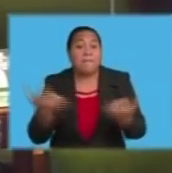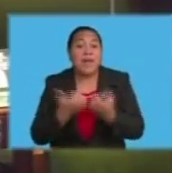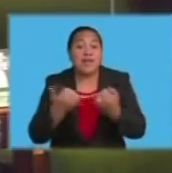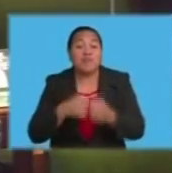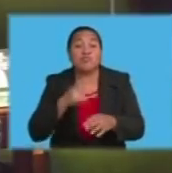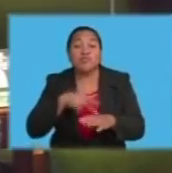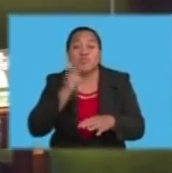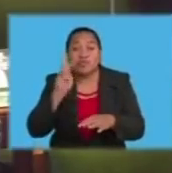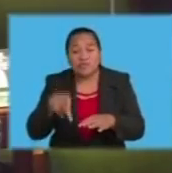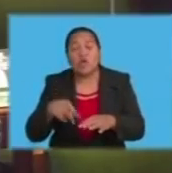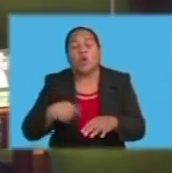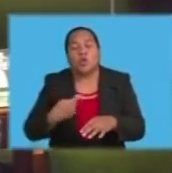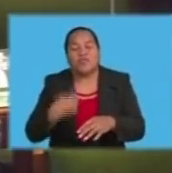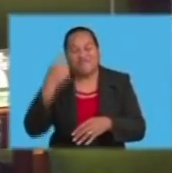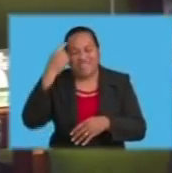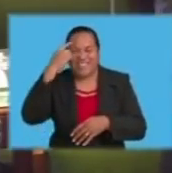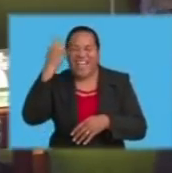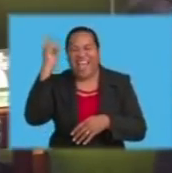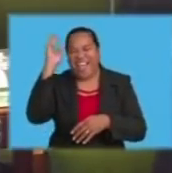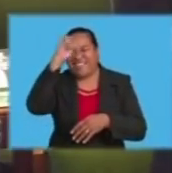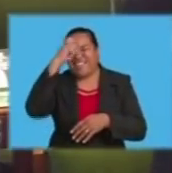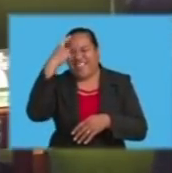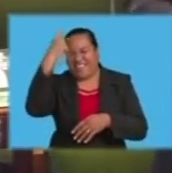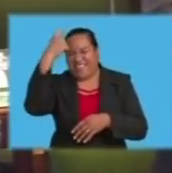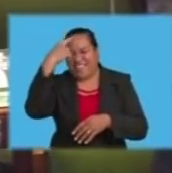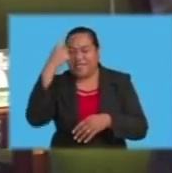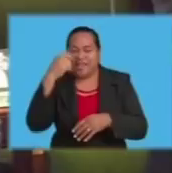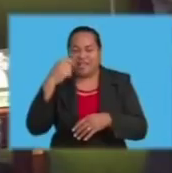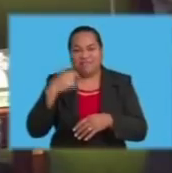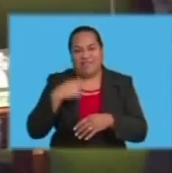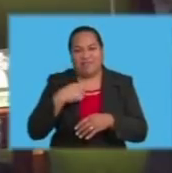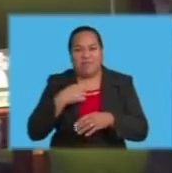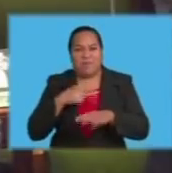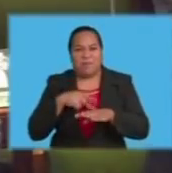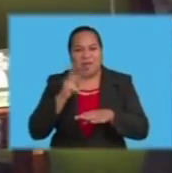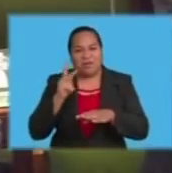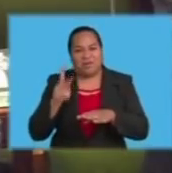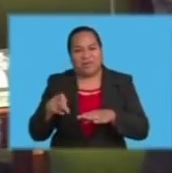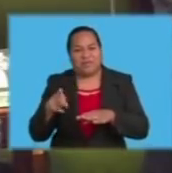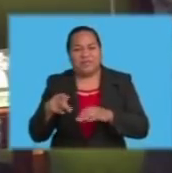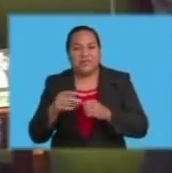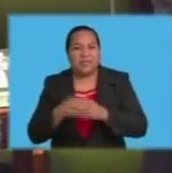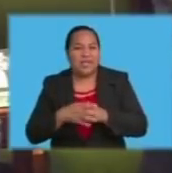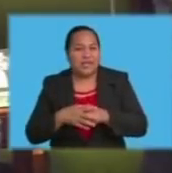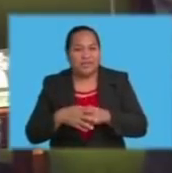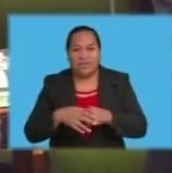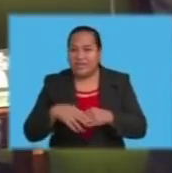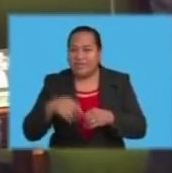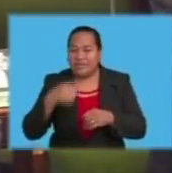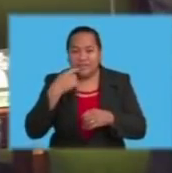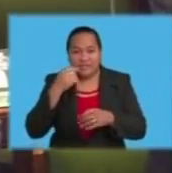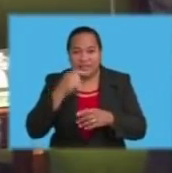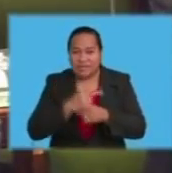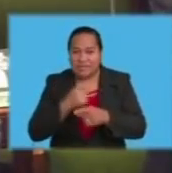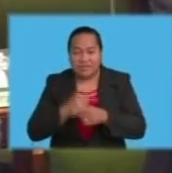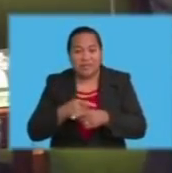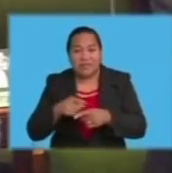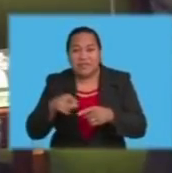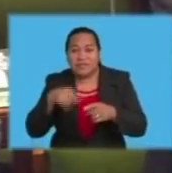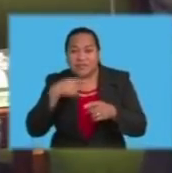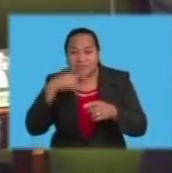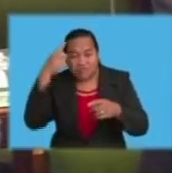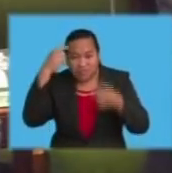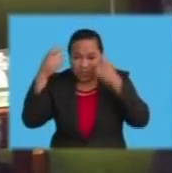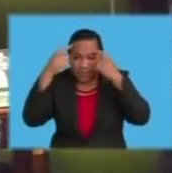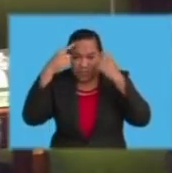still continue with that way of thinking, that our dynamics in politics is predicated on ethnicity. They, of course, need to rid their